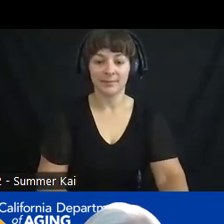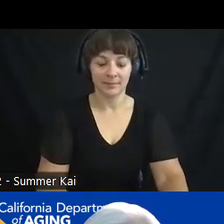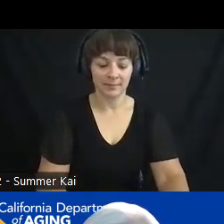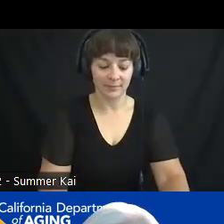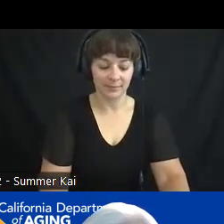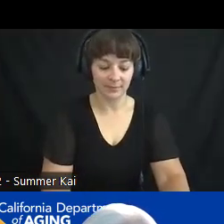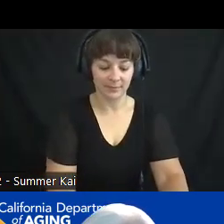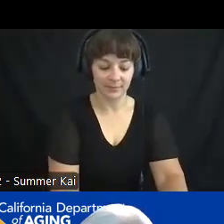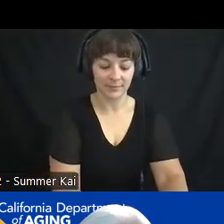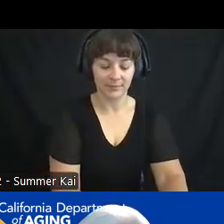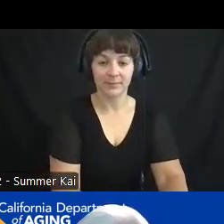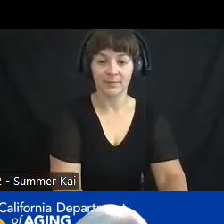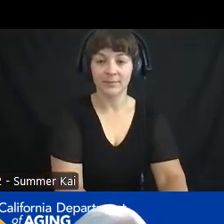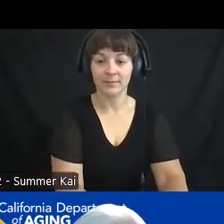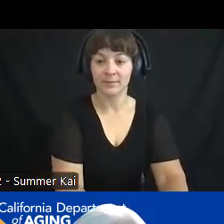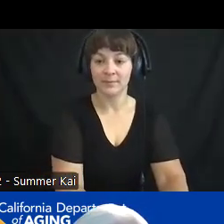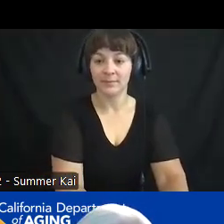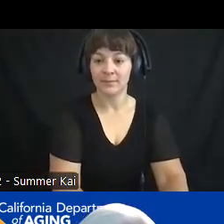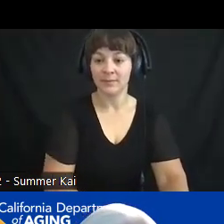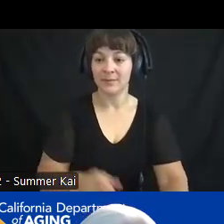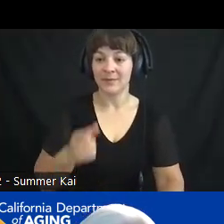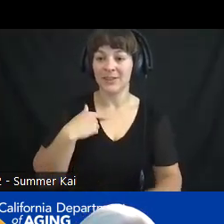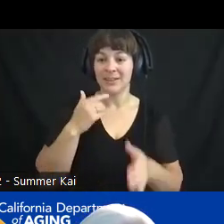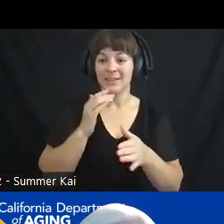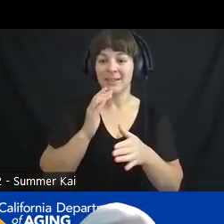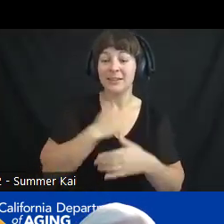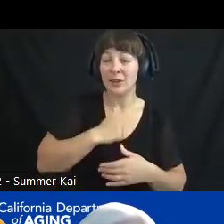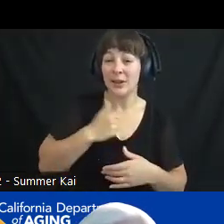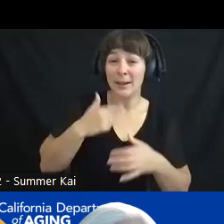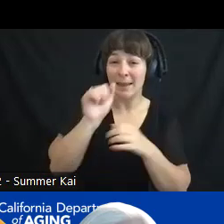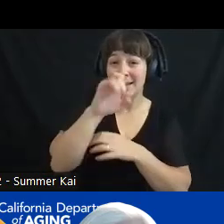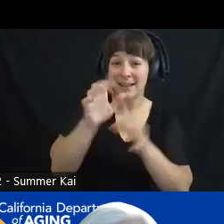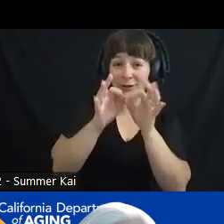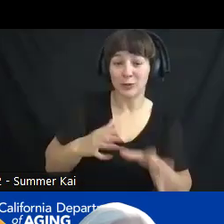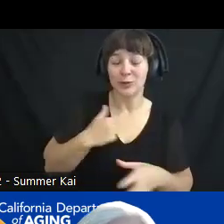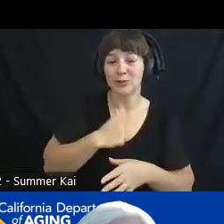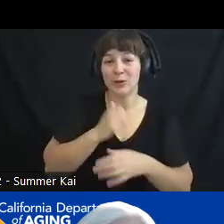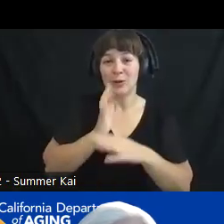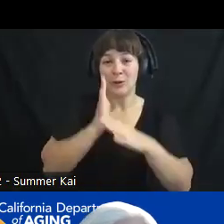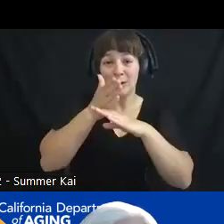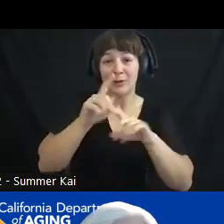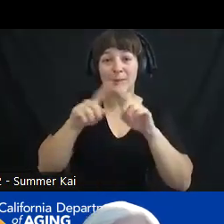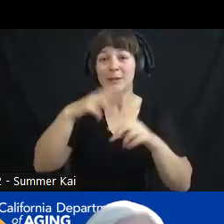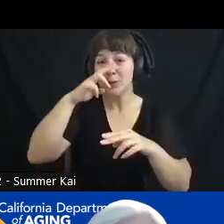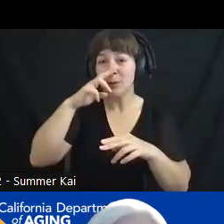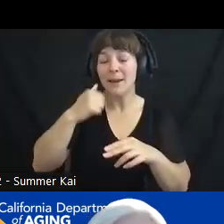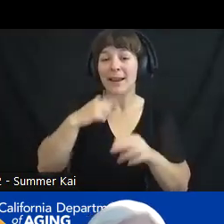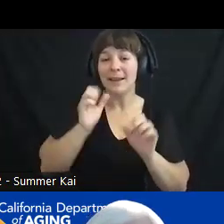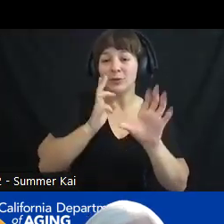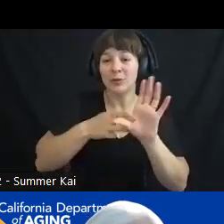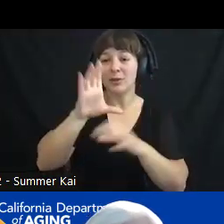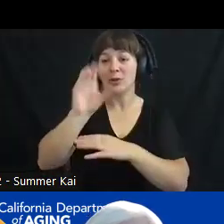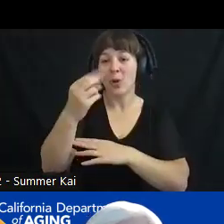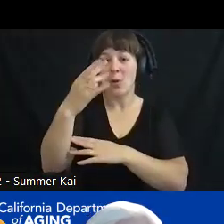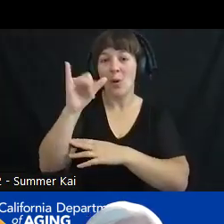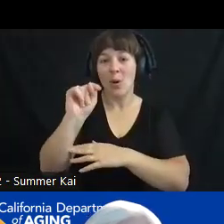I'm sorry, Miss Carol. My name is Connie Martinez. I am the ASL interpreter. Sorry to interrupt you, but could you please co-host me? Because my